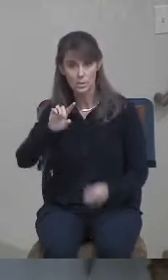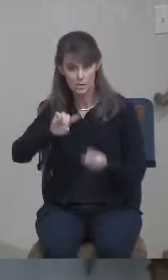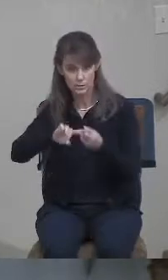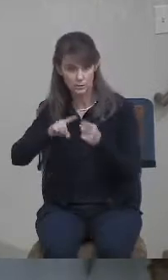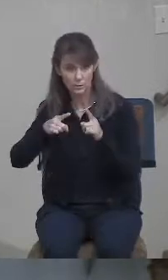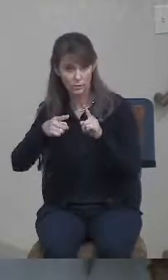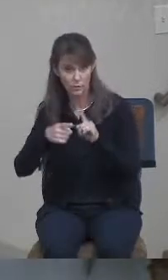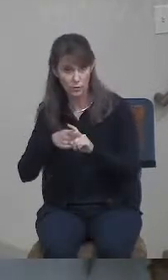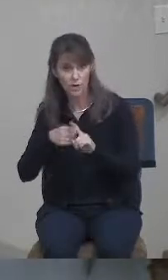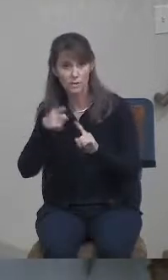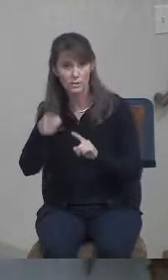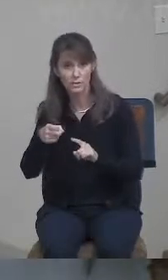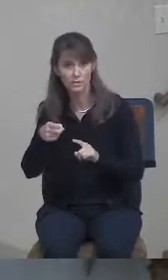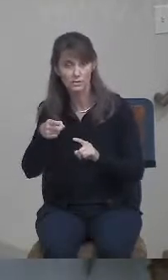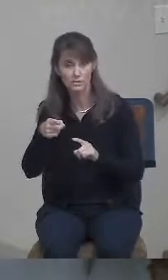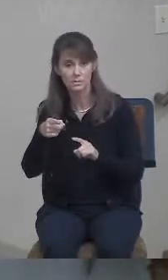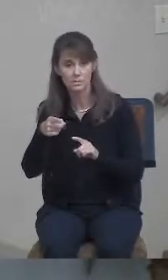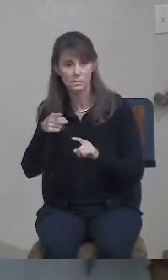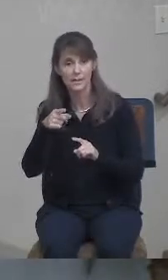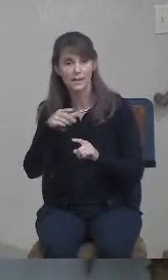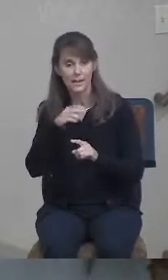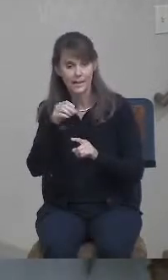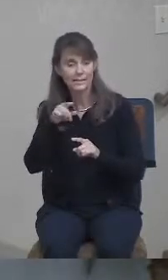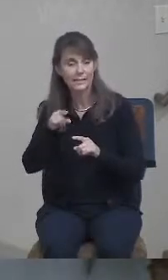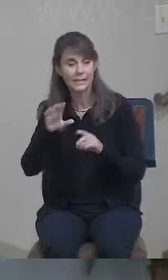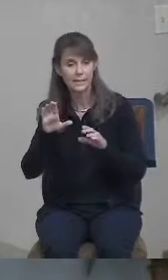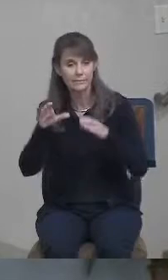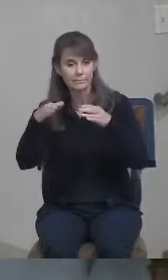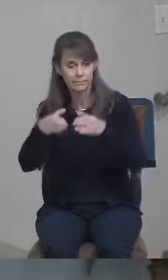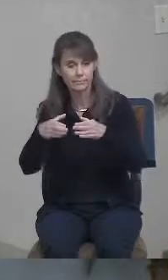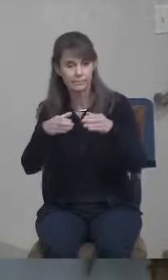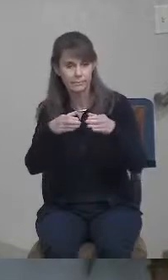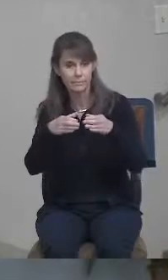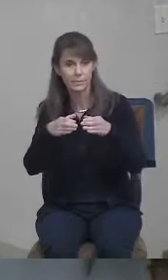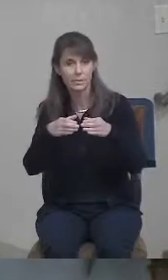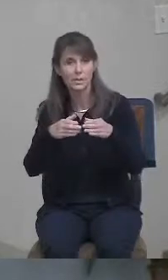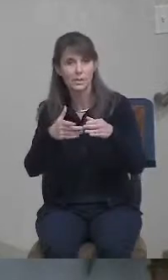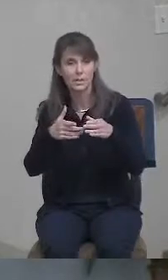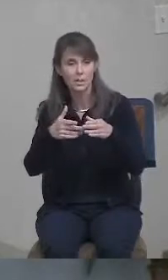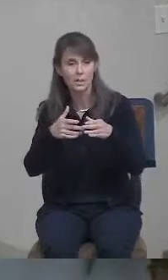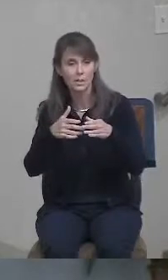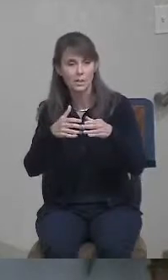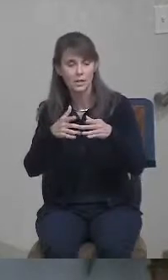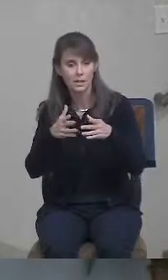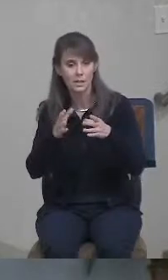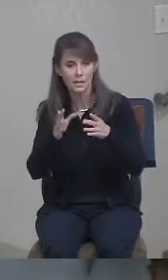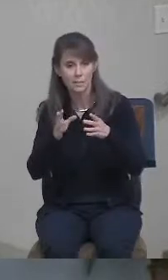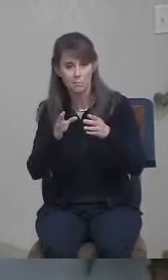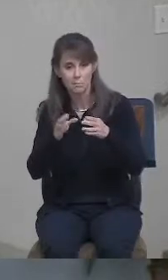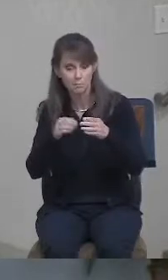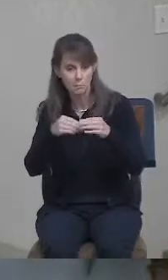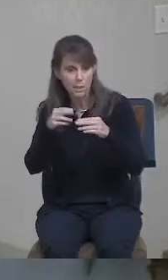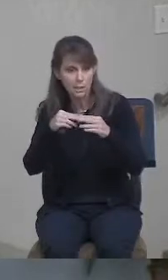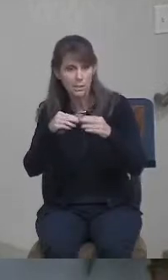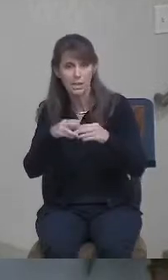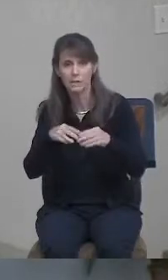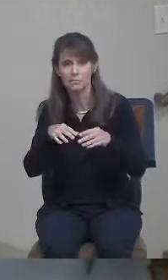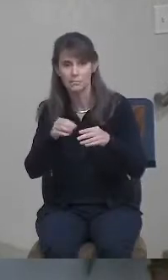Smith rented a hall called Jefferson Hall over the market and began holding regular meetings here every Sunday